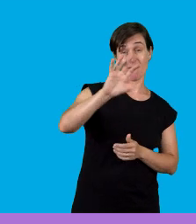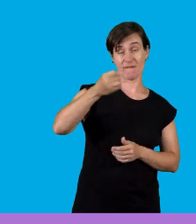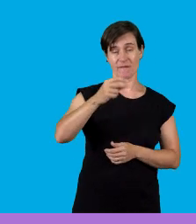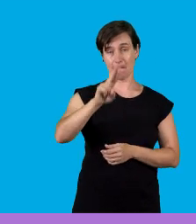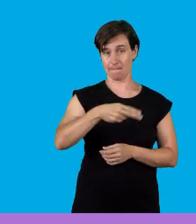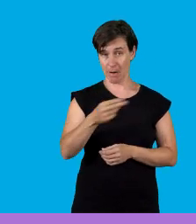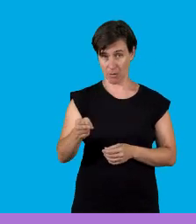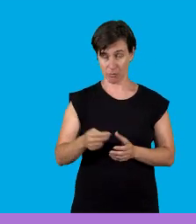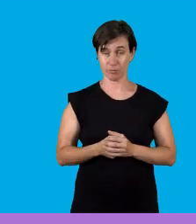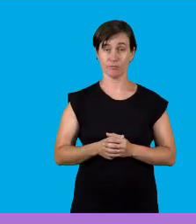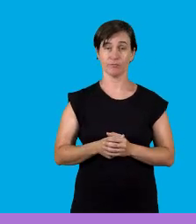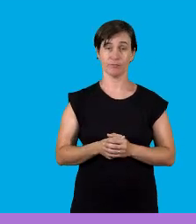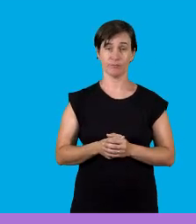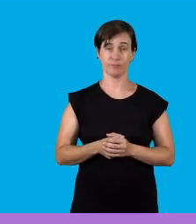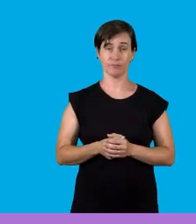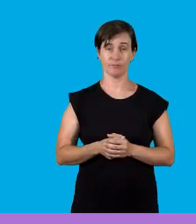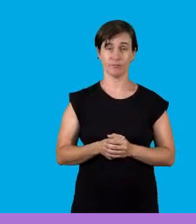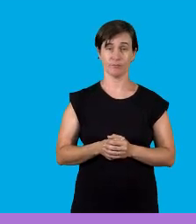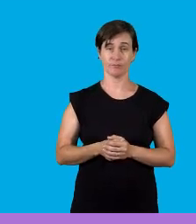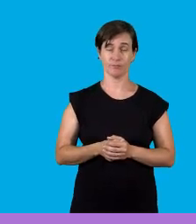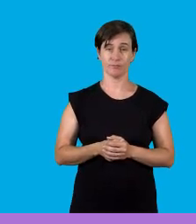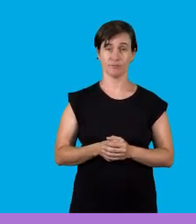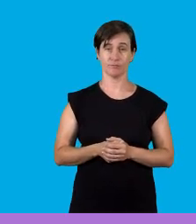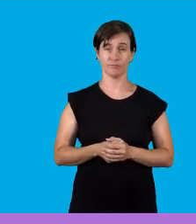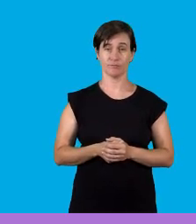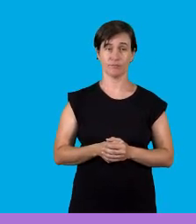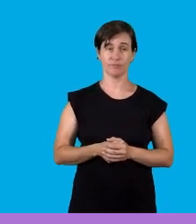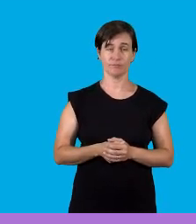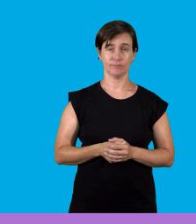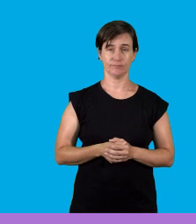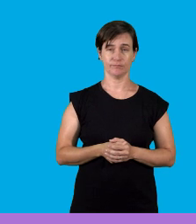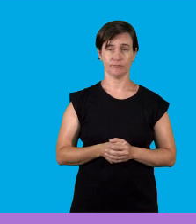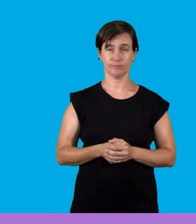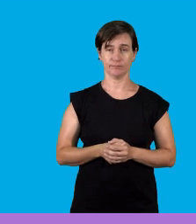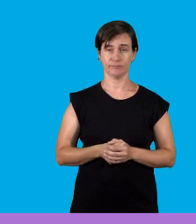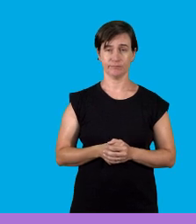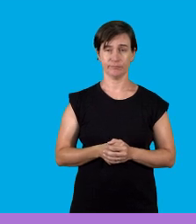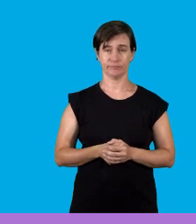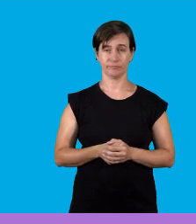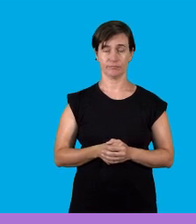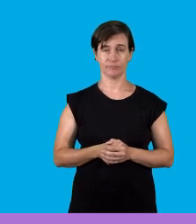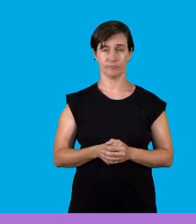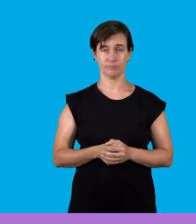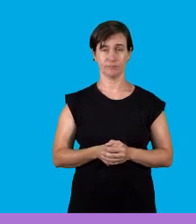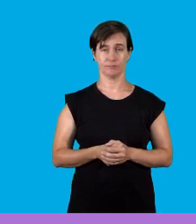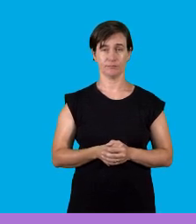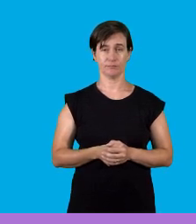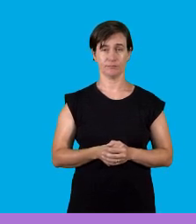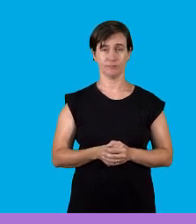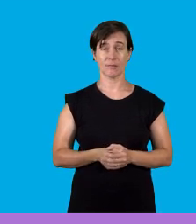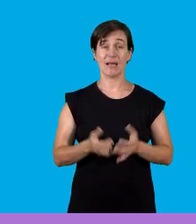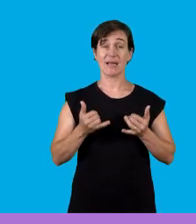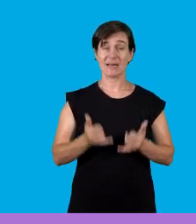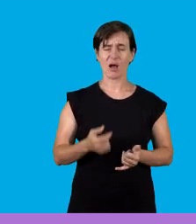paid 150 pounds, right? So in the UK, he paid 150